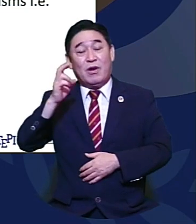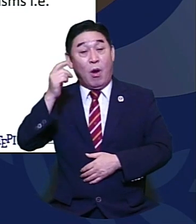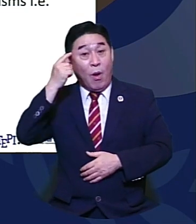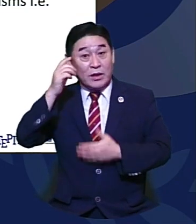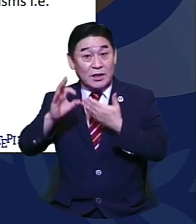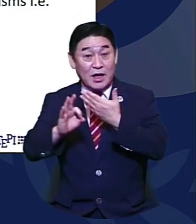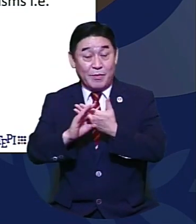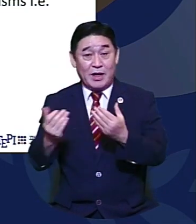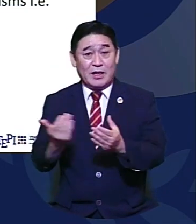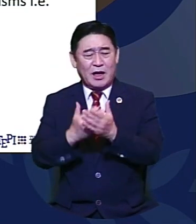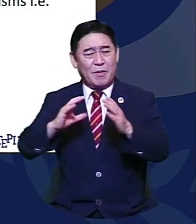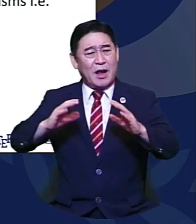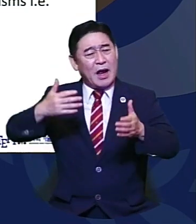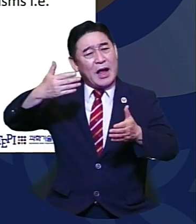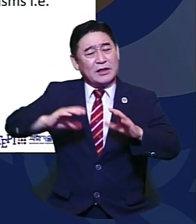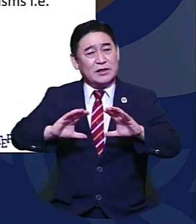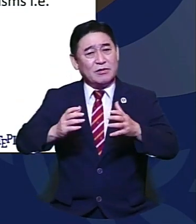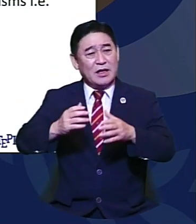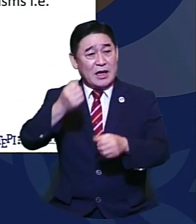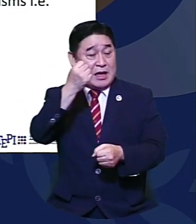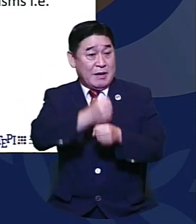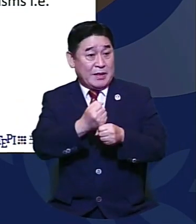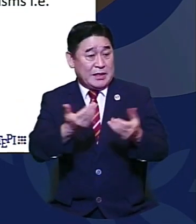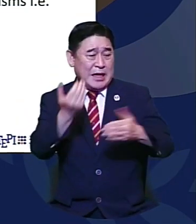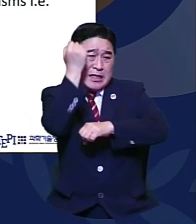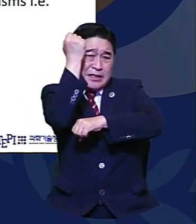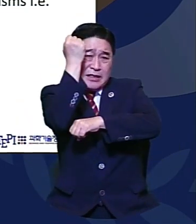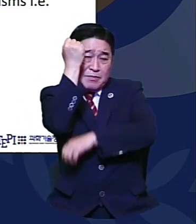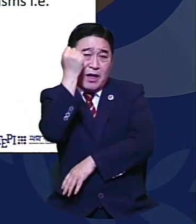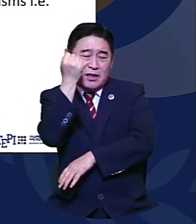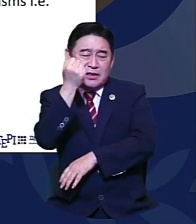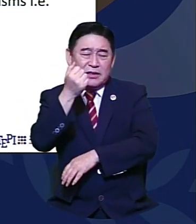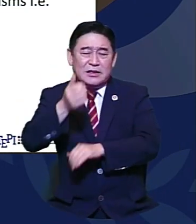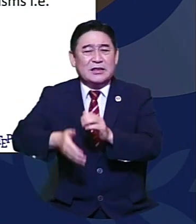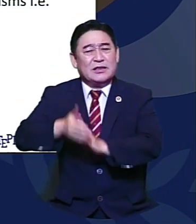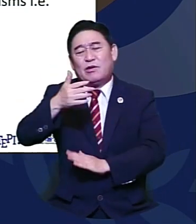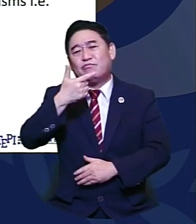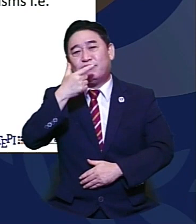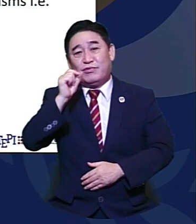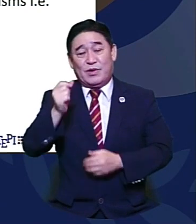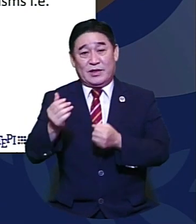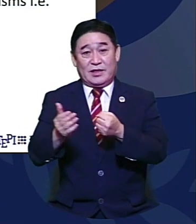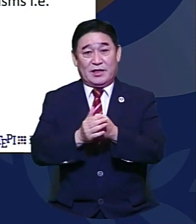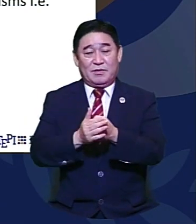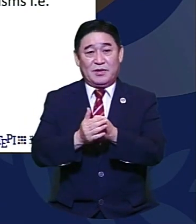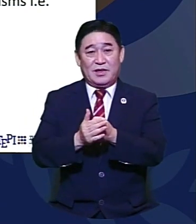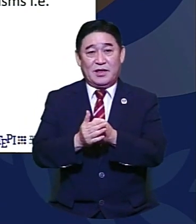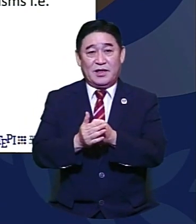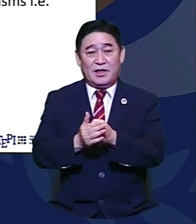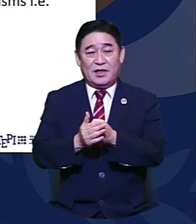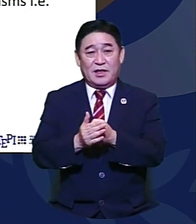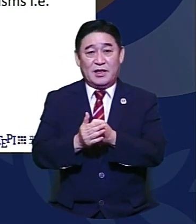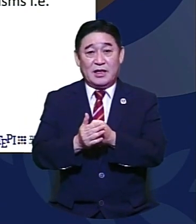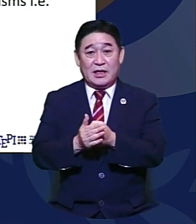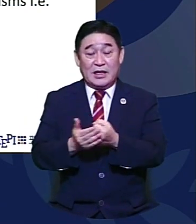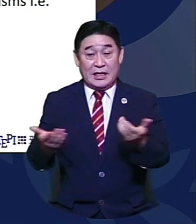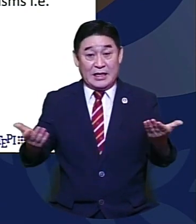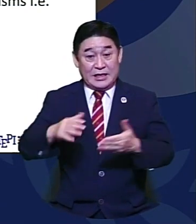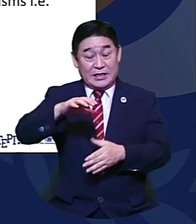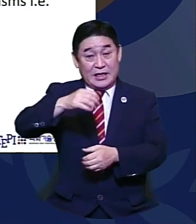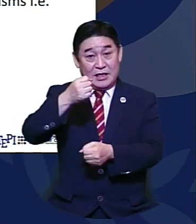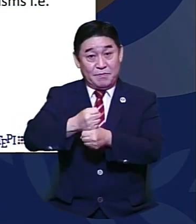manufacturing base compared to Korea. Even before they enter into that kind of a job creating stage,